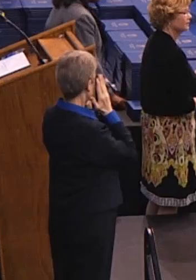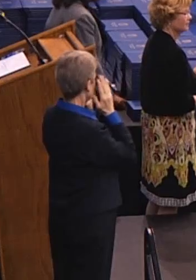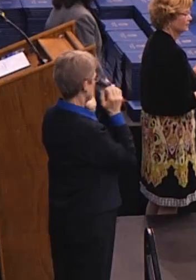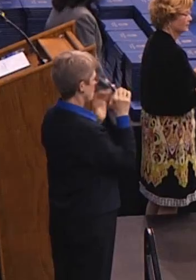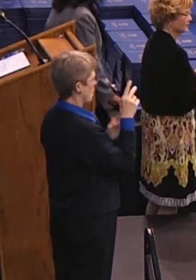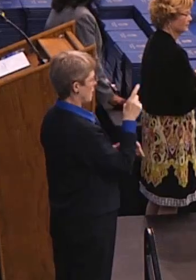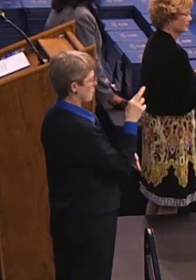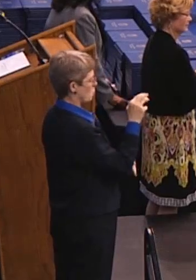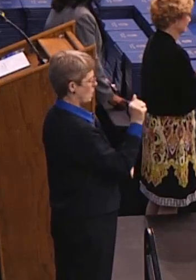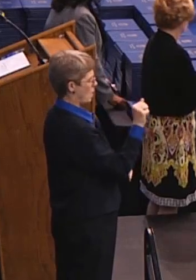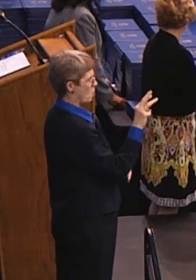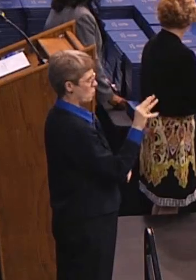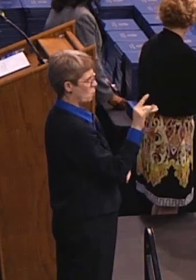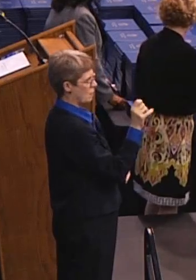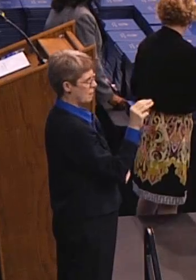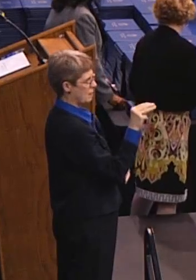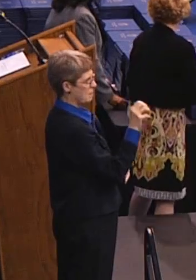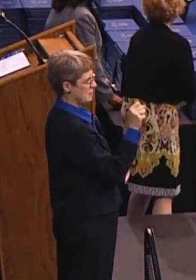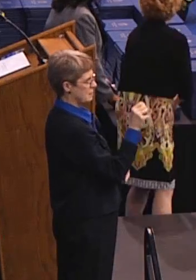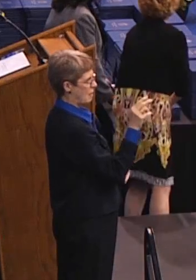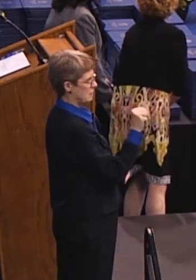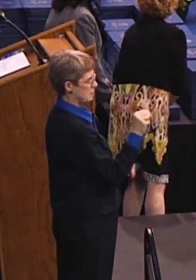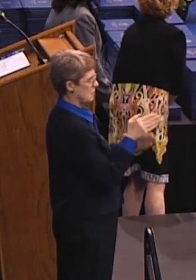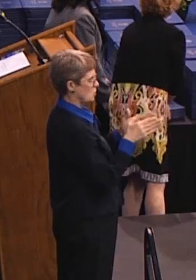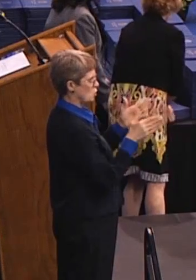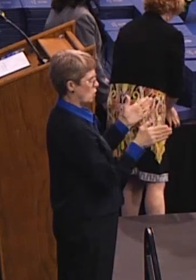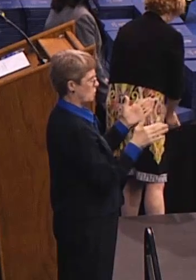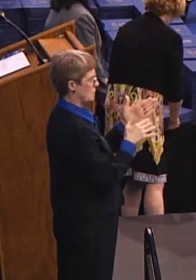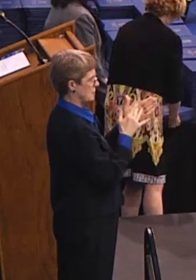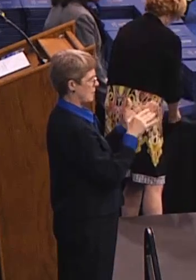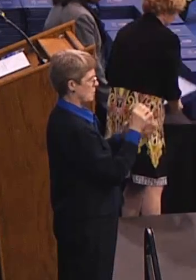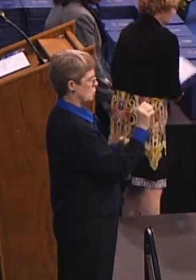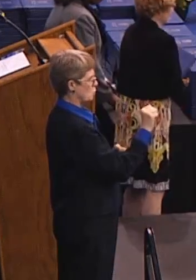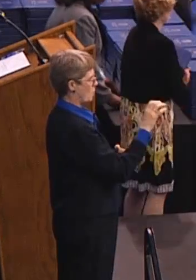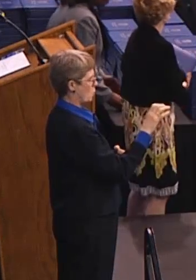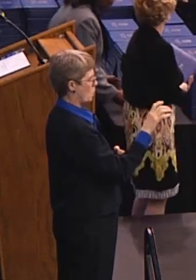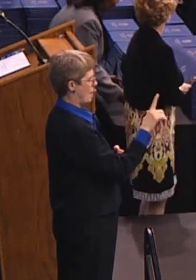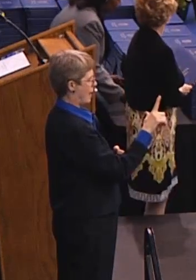Andrea Williamson, General Studies, summa cum laude.